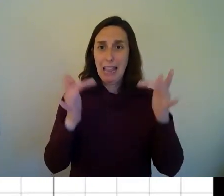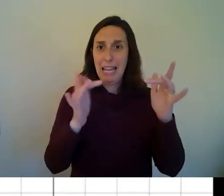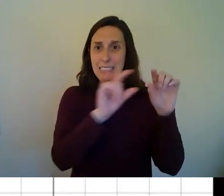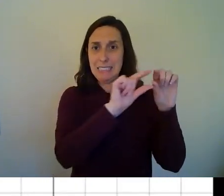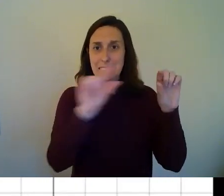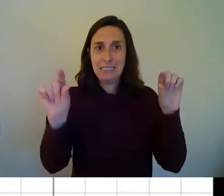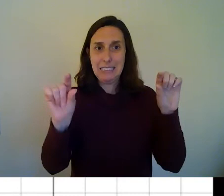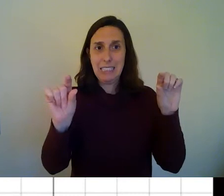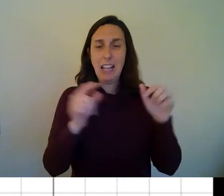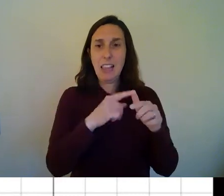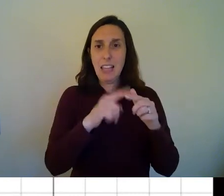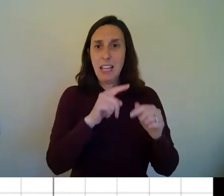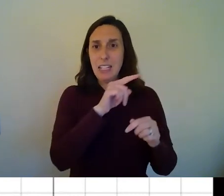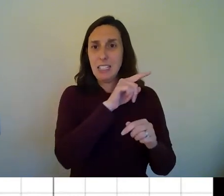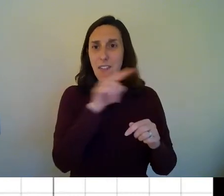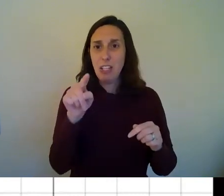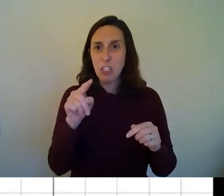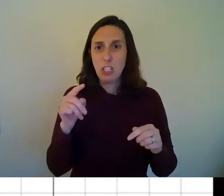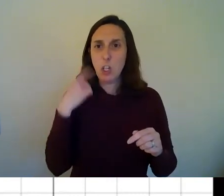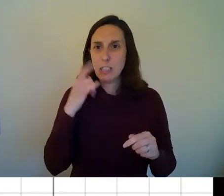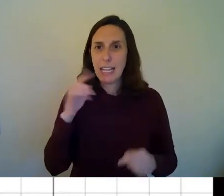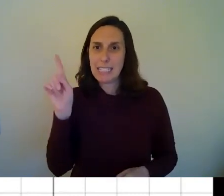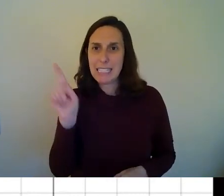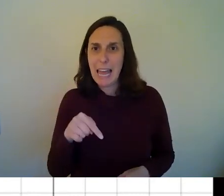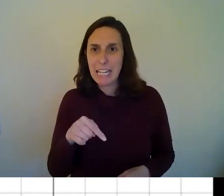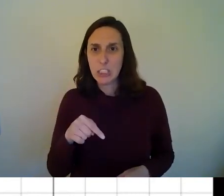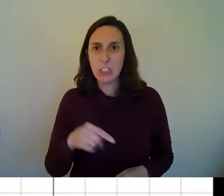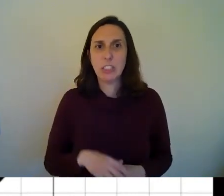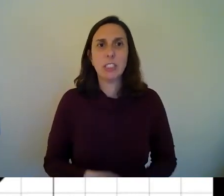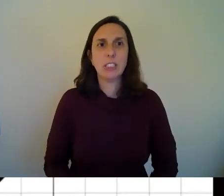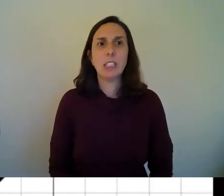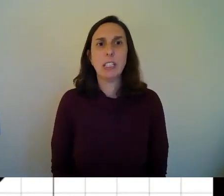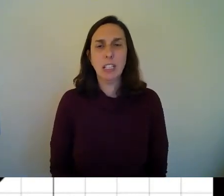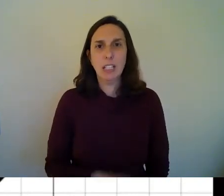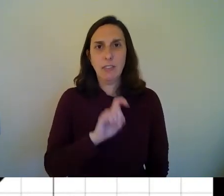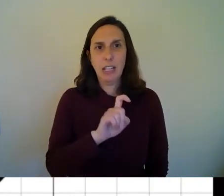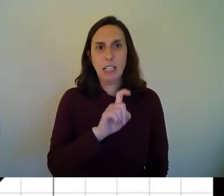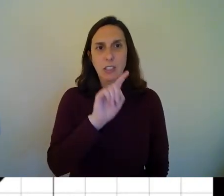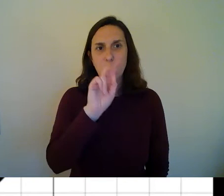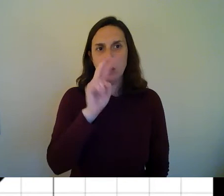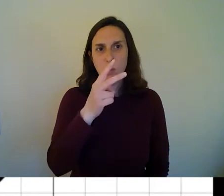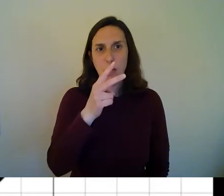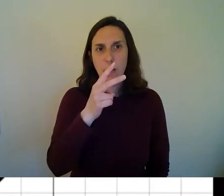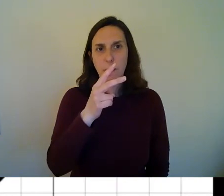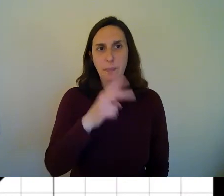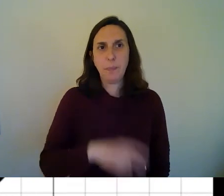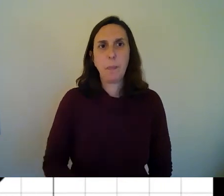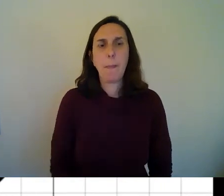division, which is the slash, and I'll get x squared, shift 6,